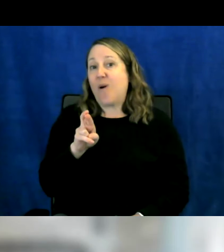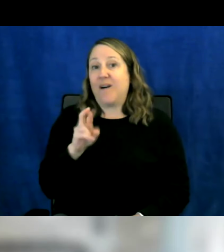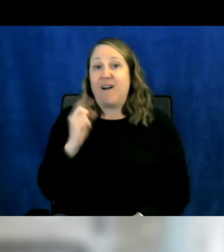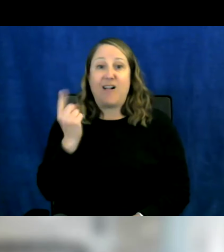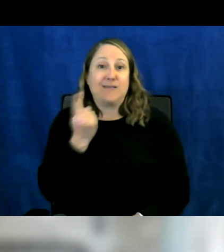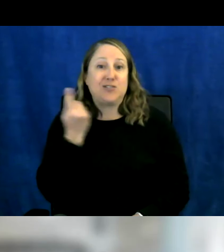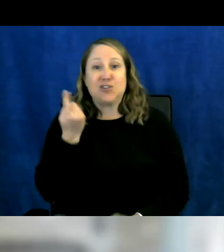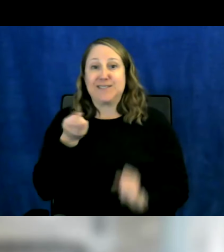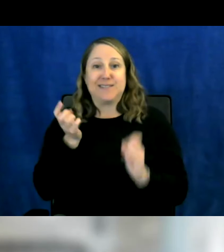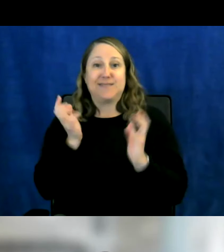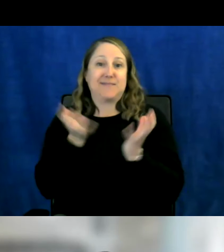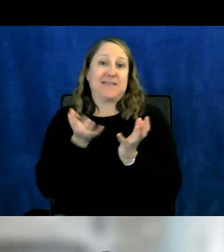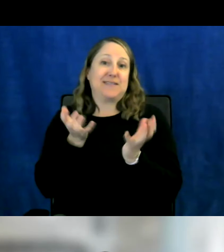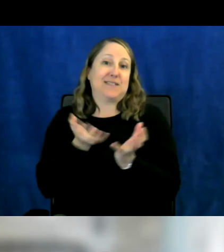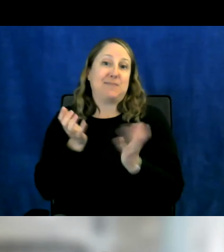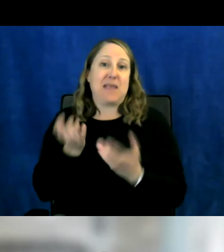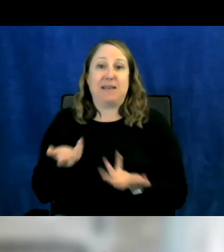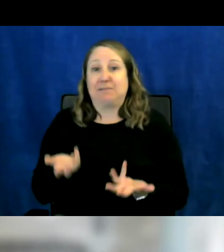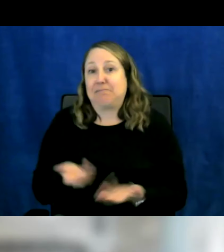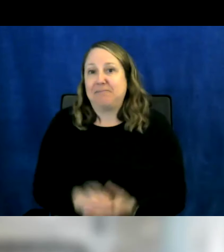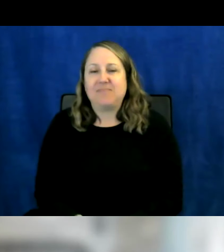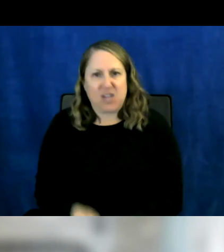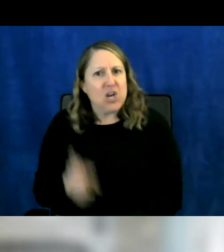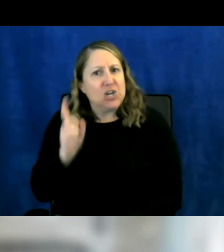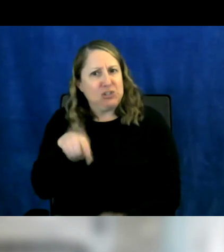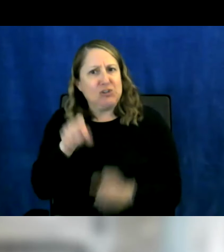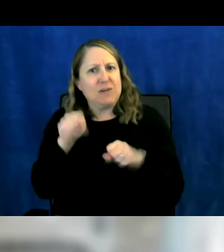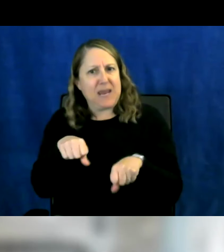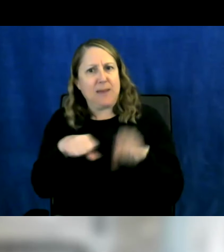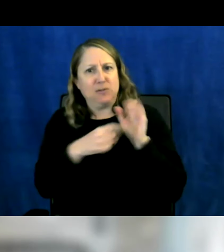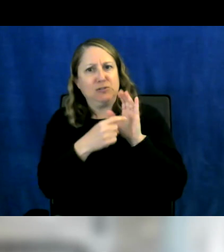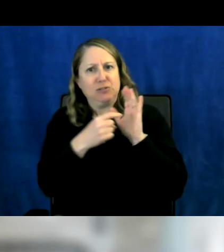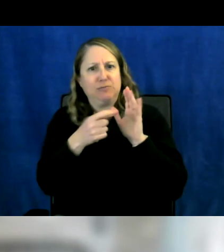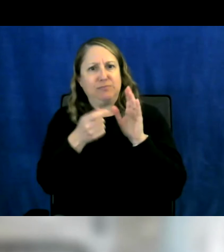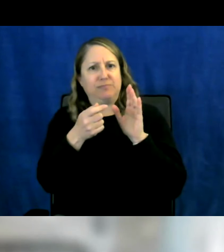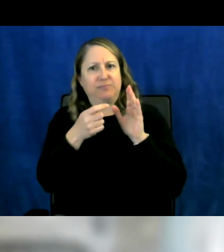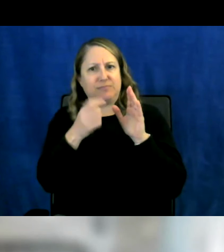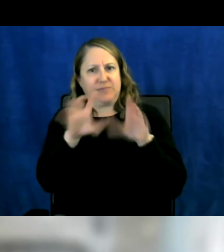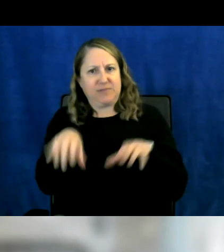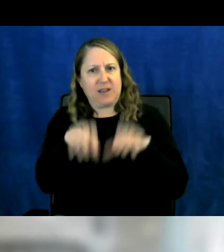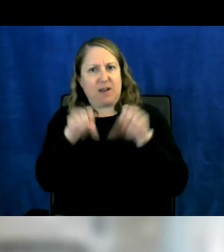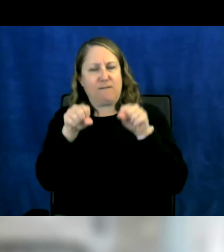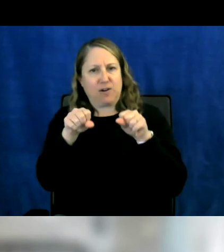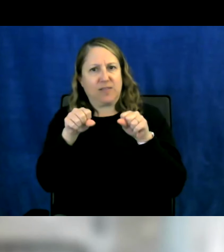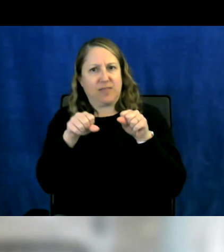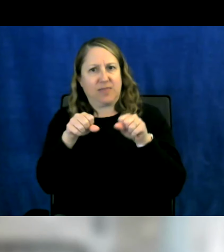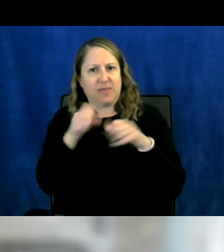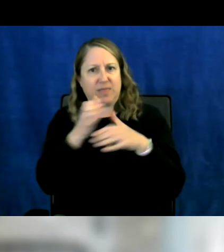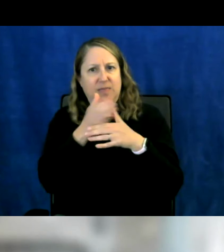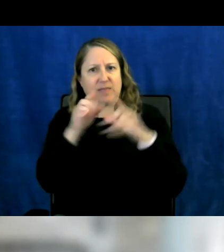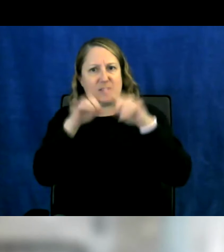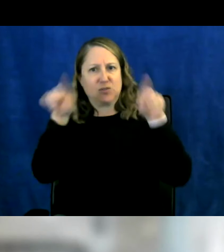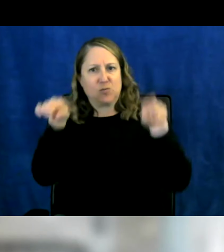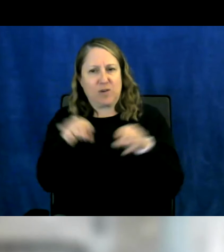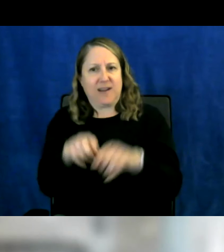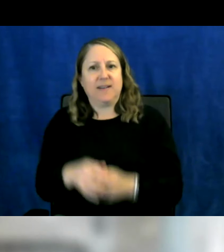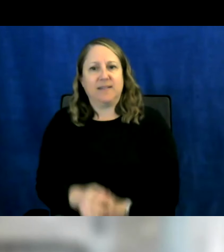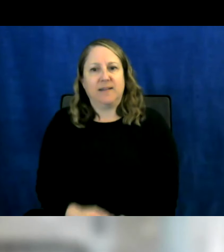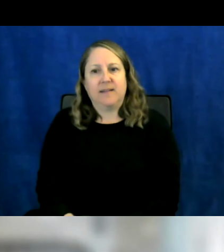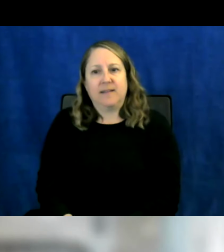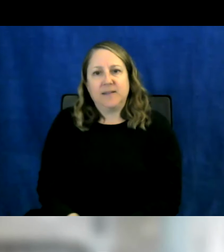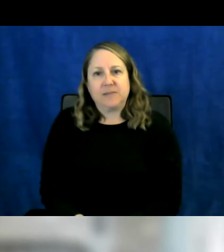speak with you all. You should be able to take over screen sharing, Courtney, but let us know if it gives you any trouble.